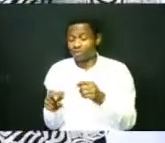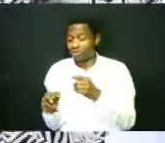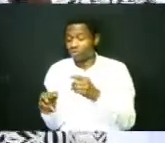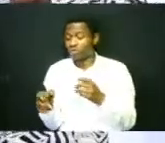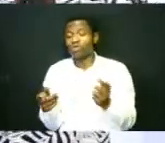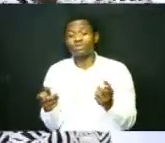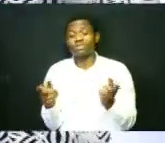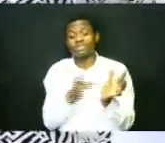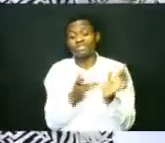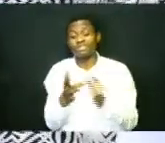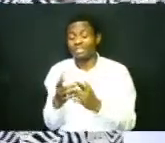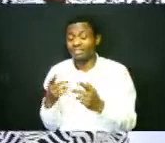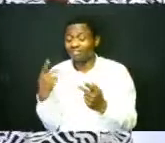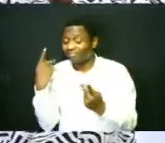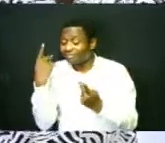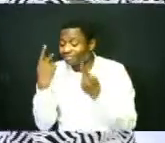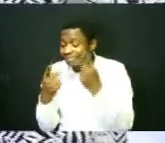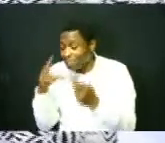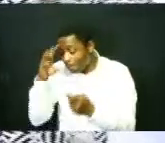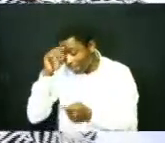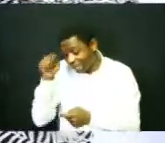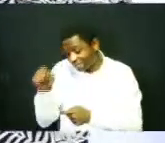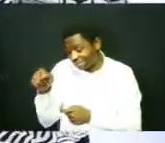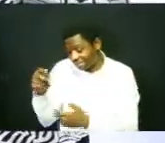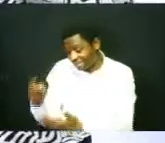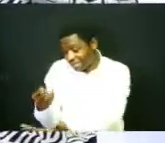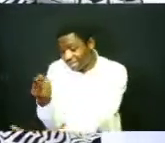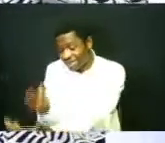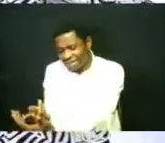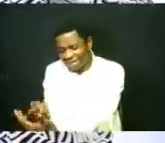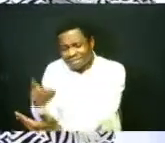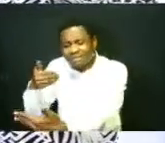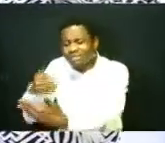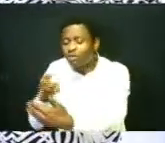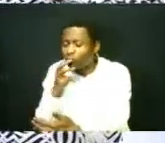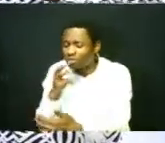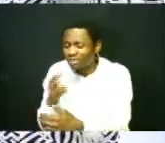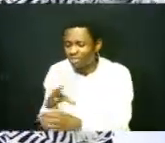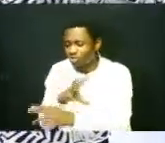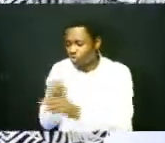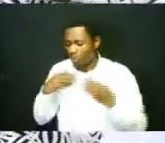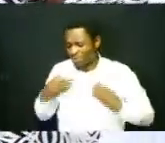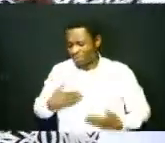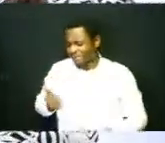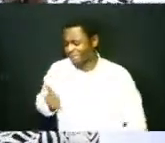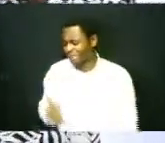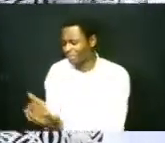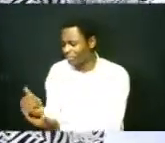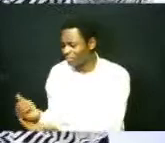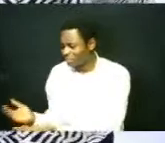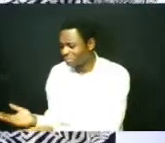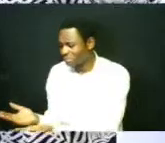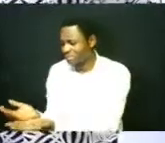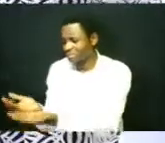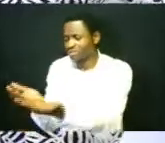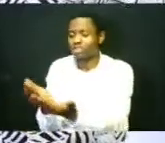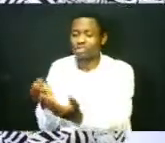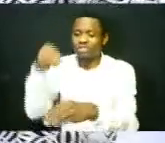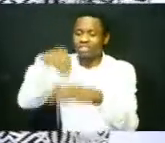Bethesda, when there was nobody to help carry her into the pier, and the man who